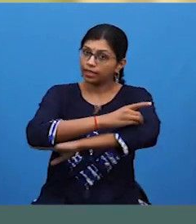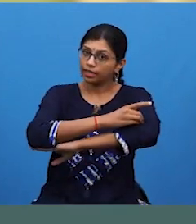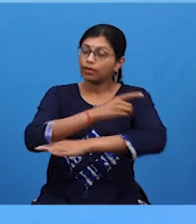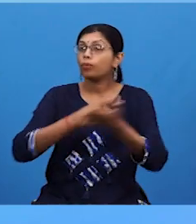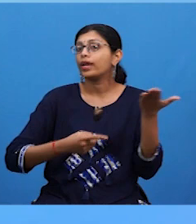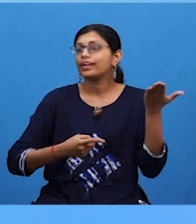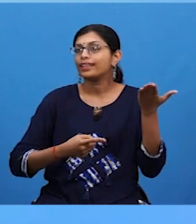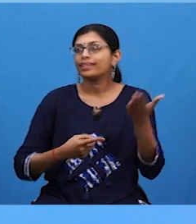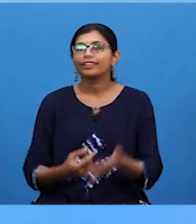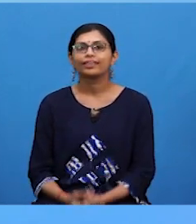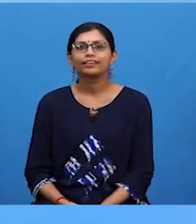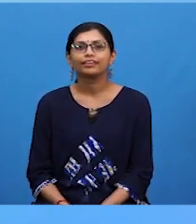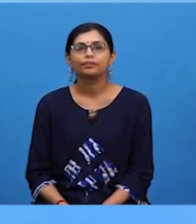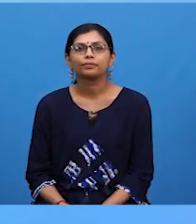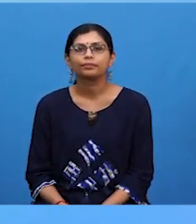would be